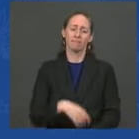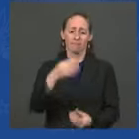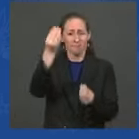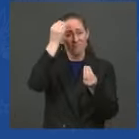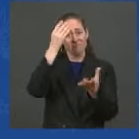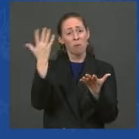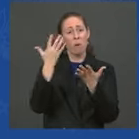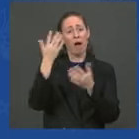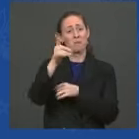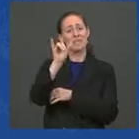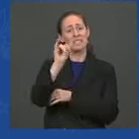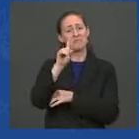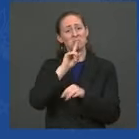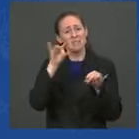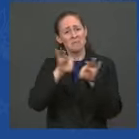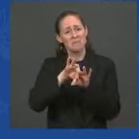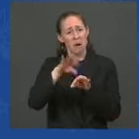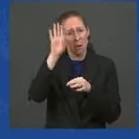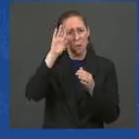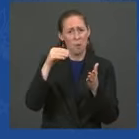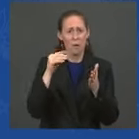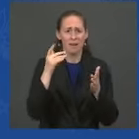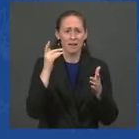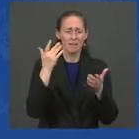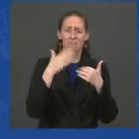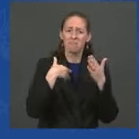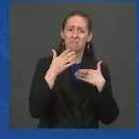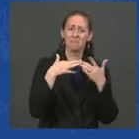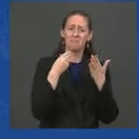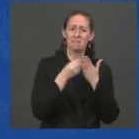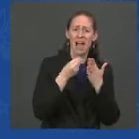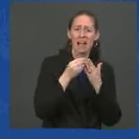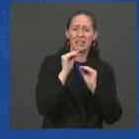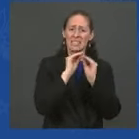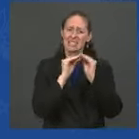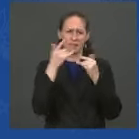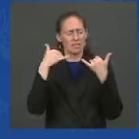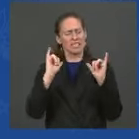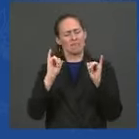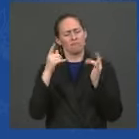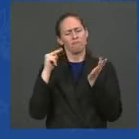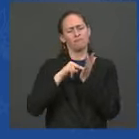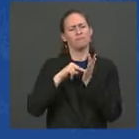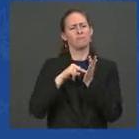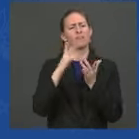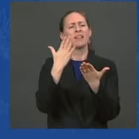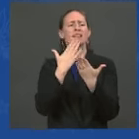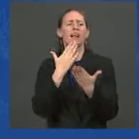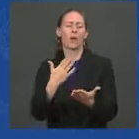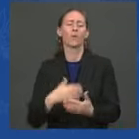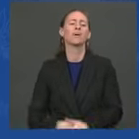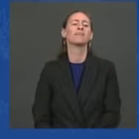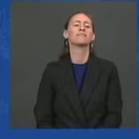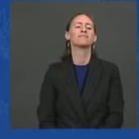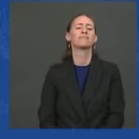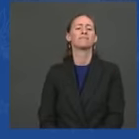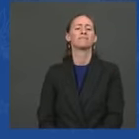tight, and you stand up and make the case, and I do appreciate it. And John Larson and I go back a long